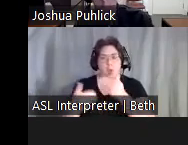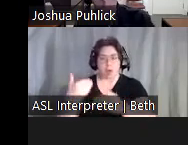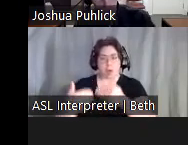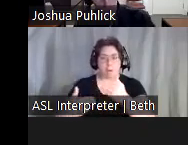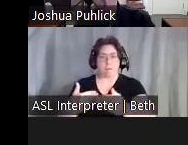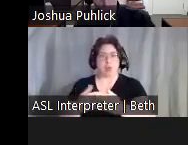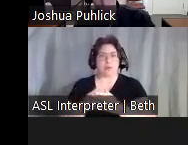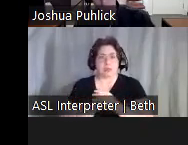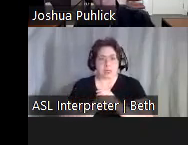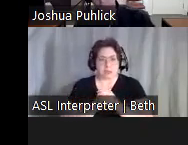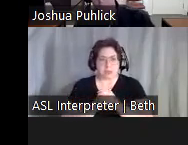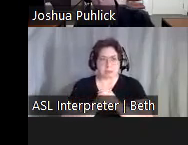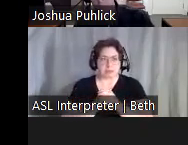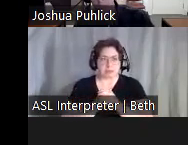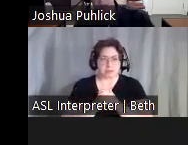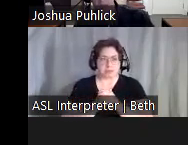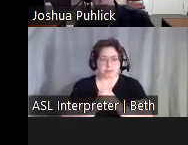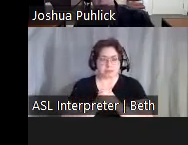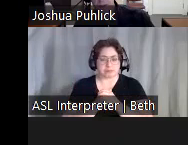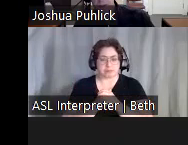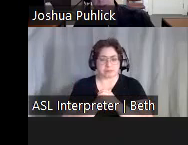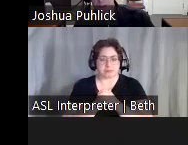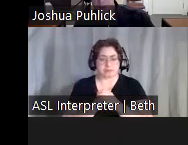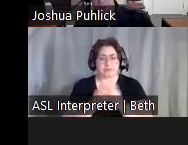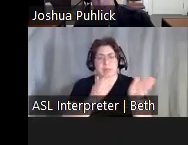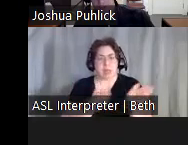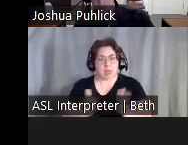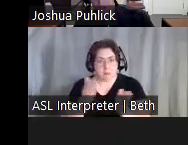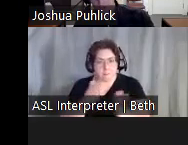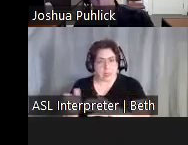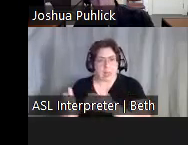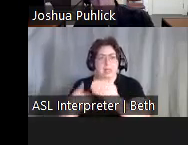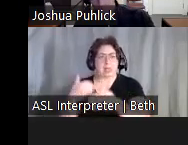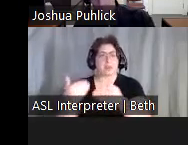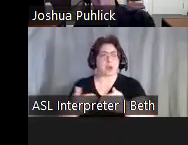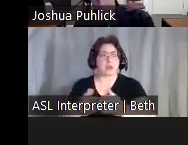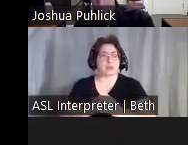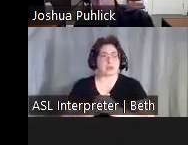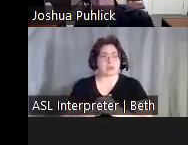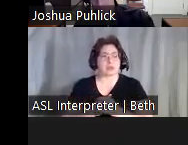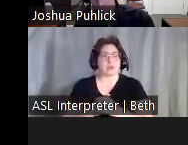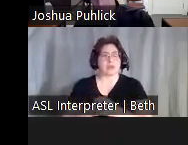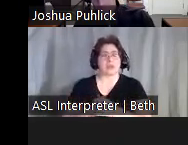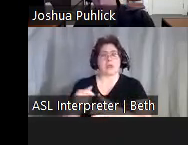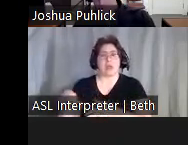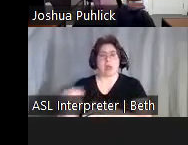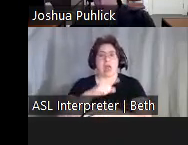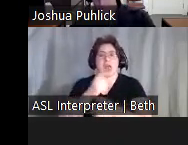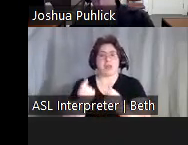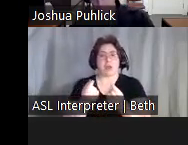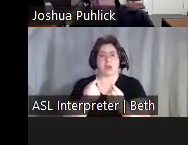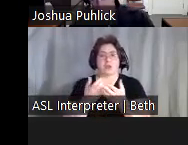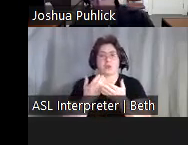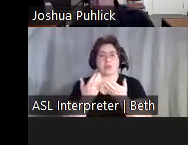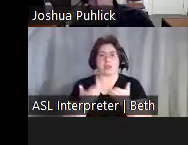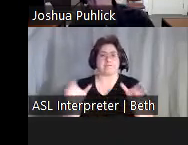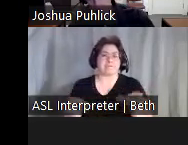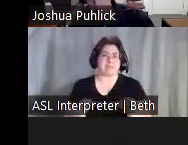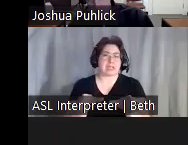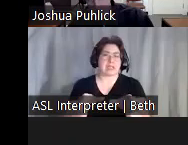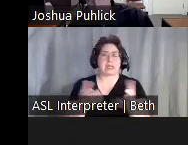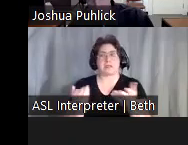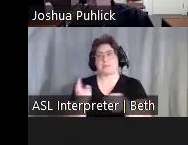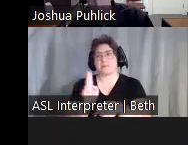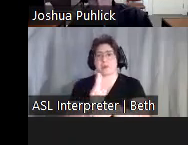of a planning process here, and they're doing things like